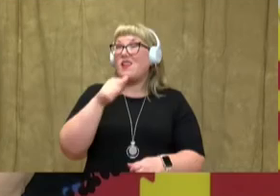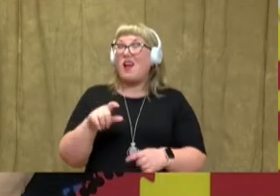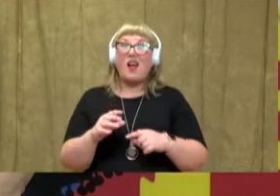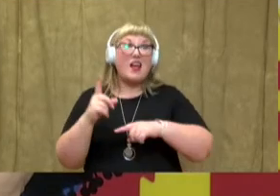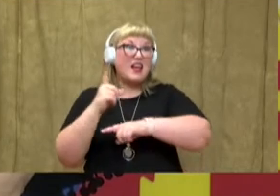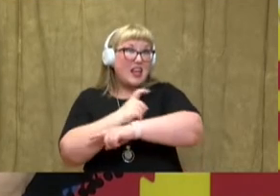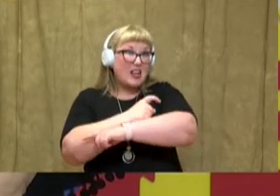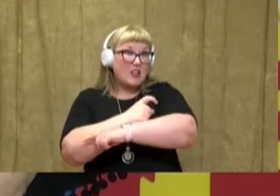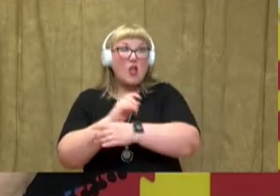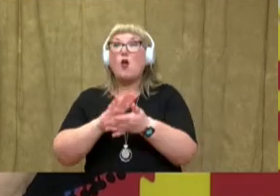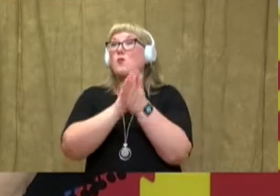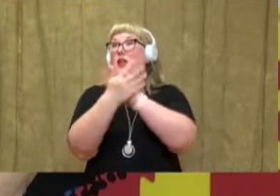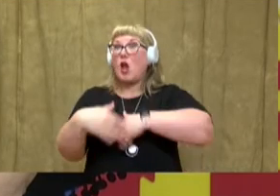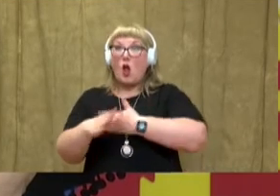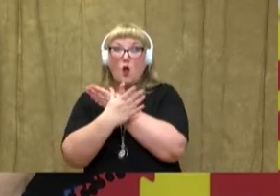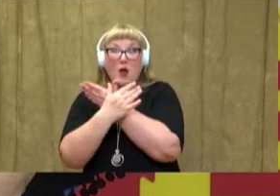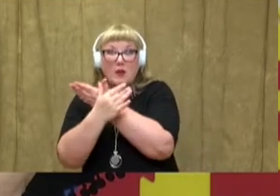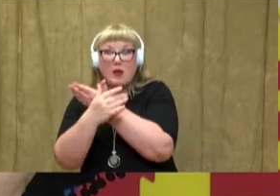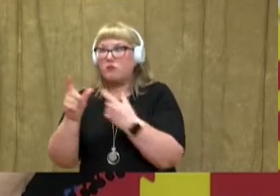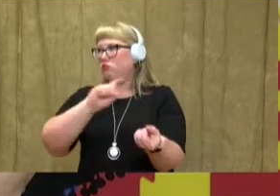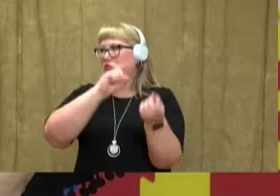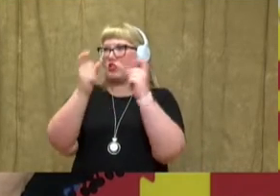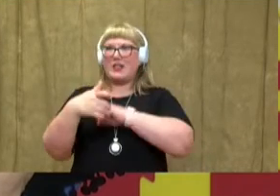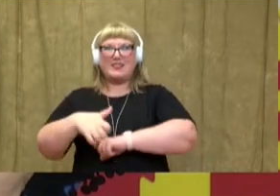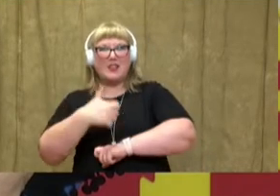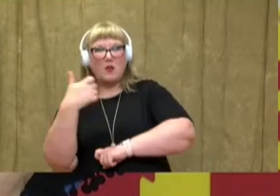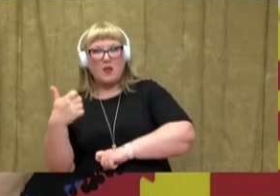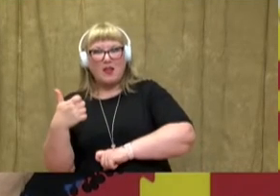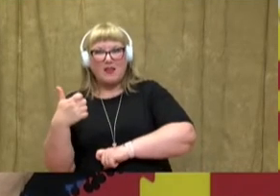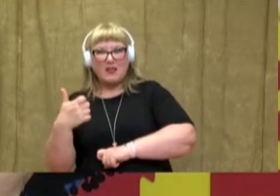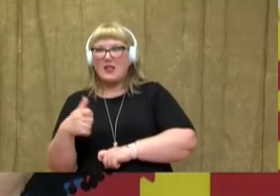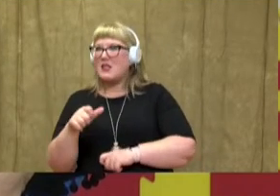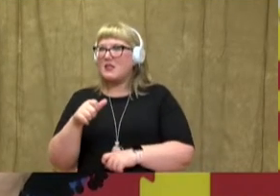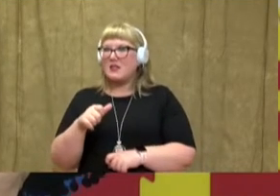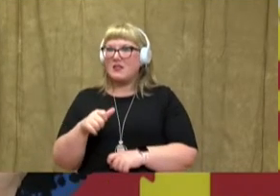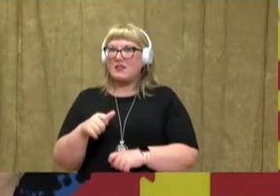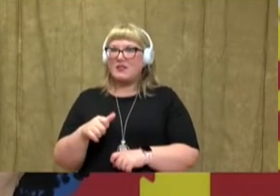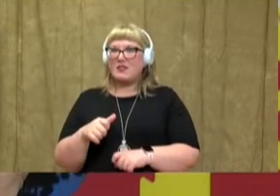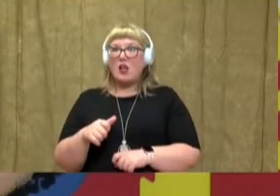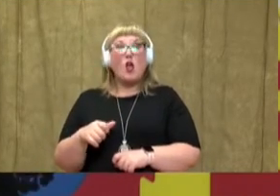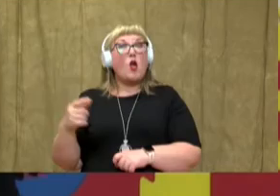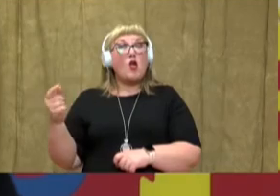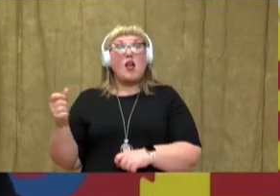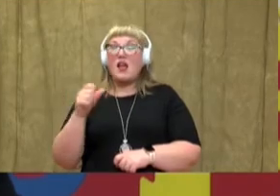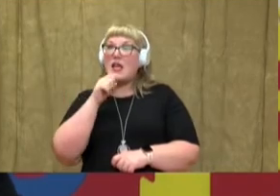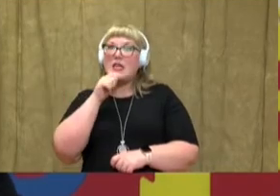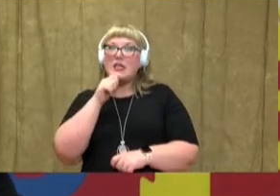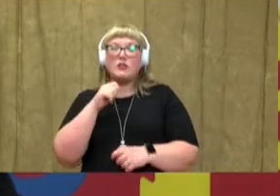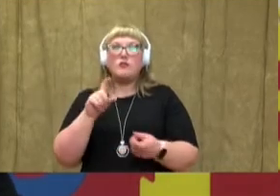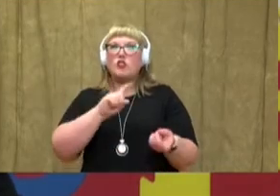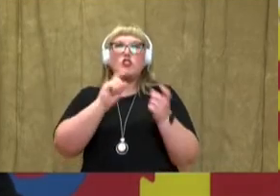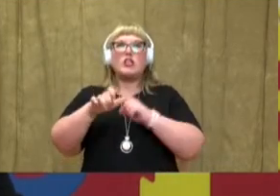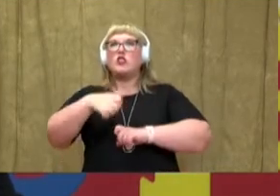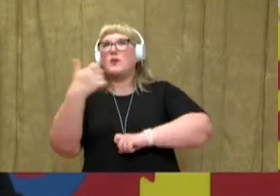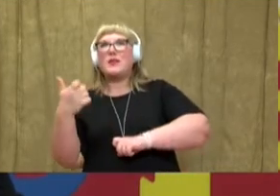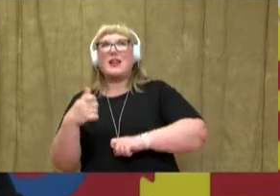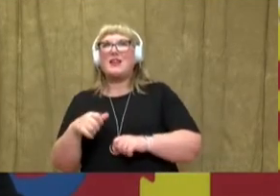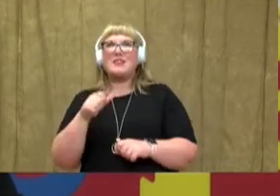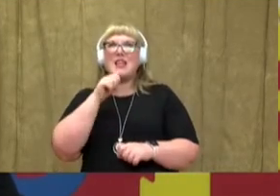butterflies. Turning into something else like that is a thing that just anybody can do. It's not a